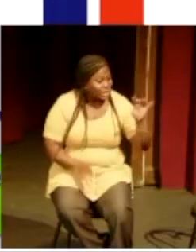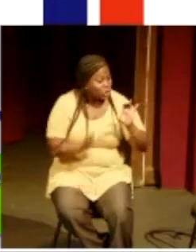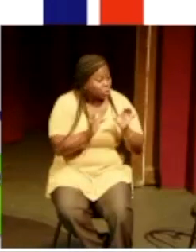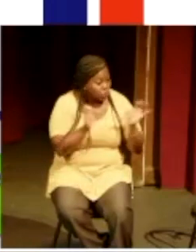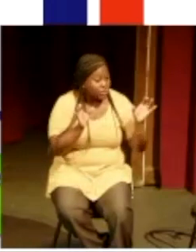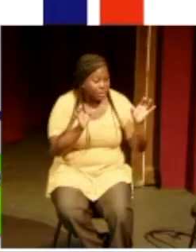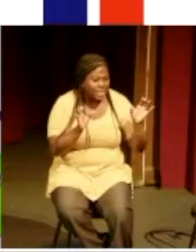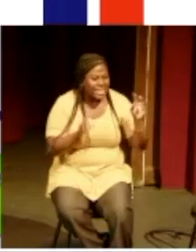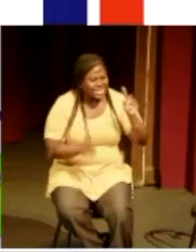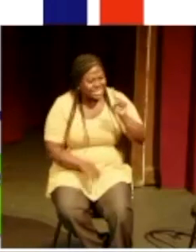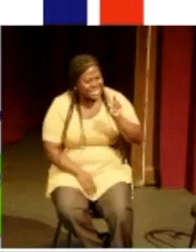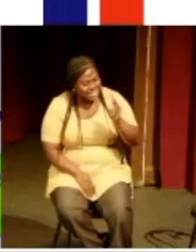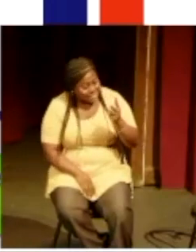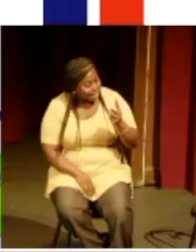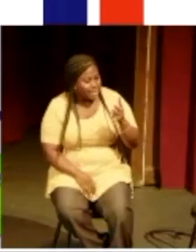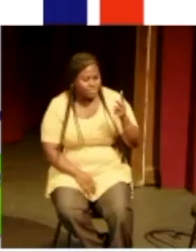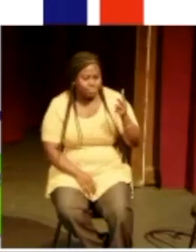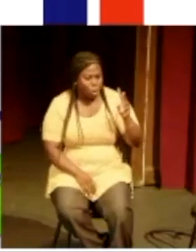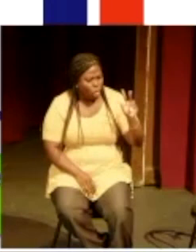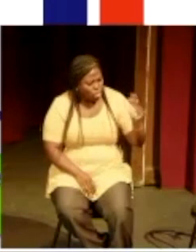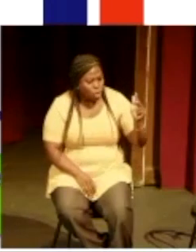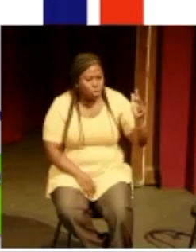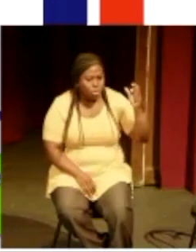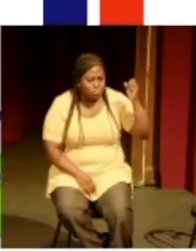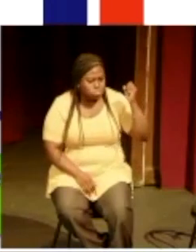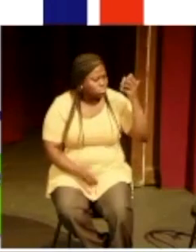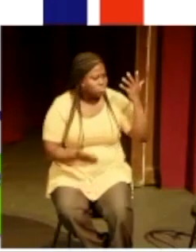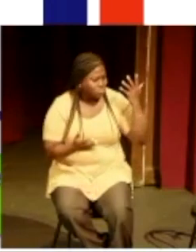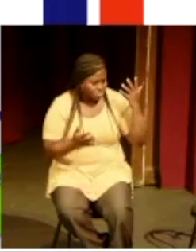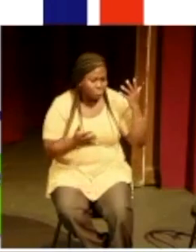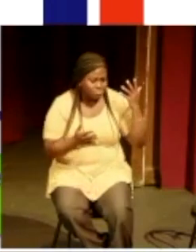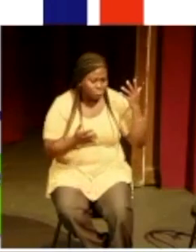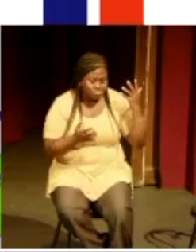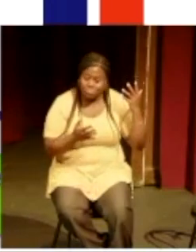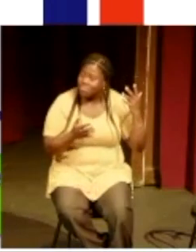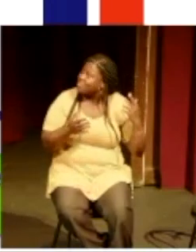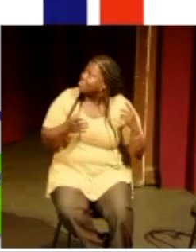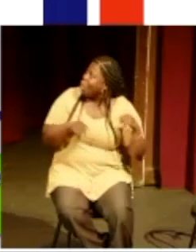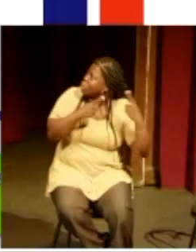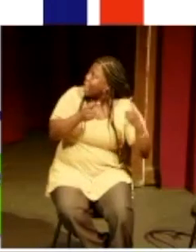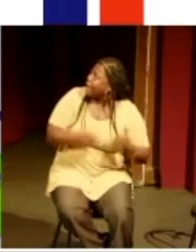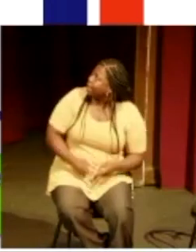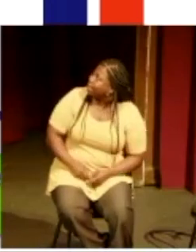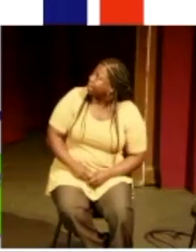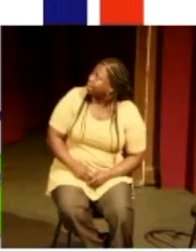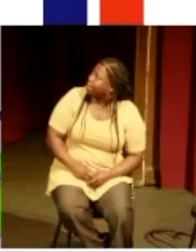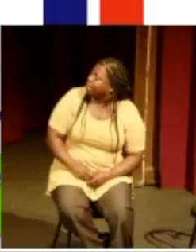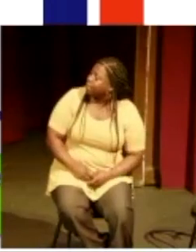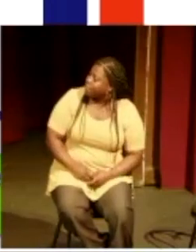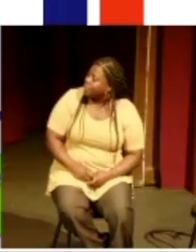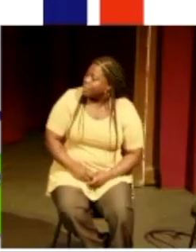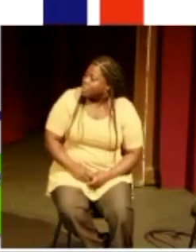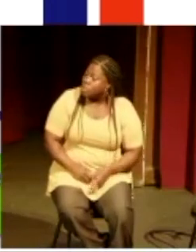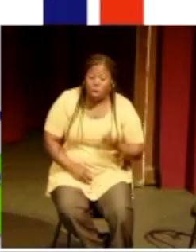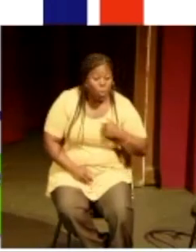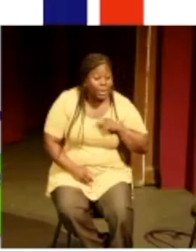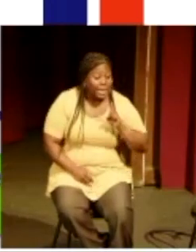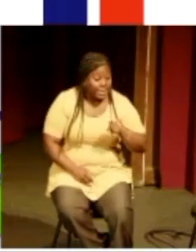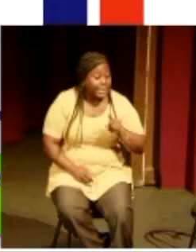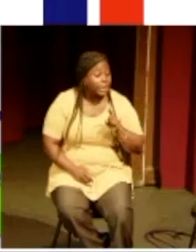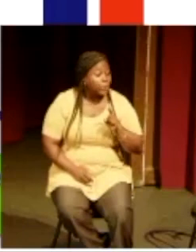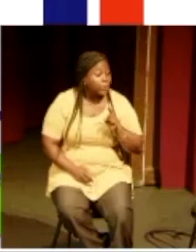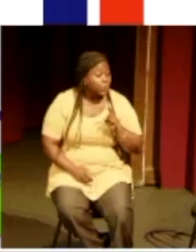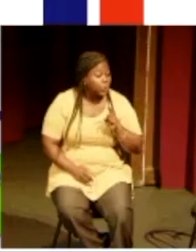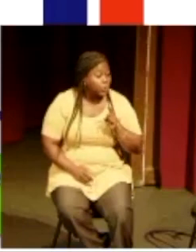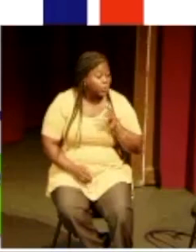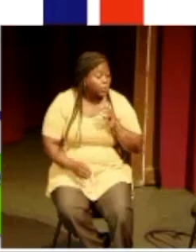96 years, second or third all time, but they're also second or third over the last 3 years. So we need to correct